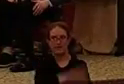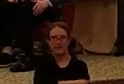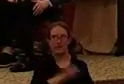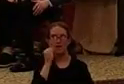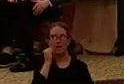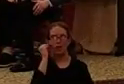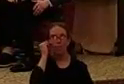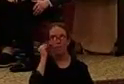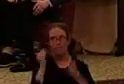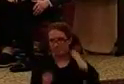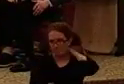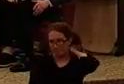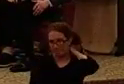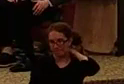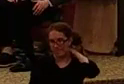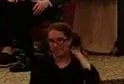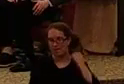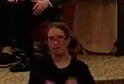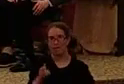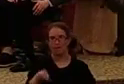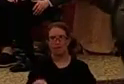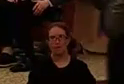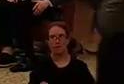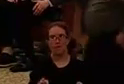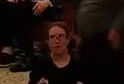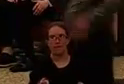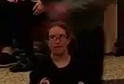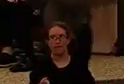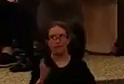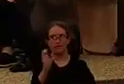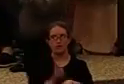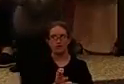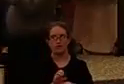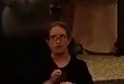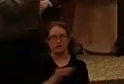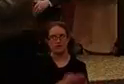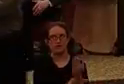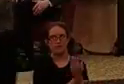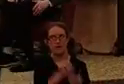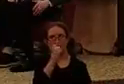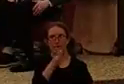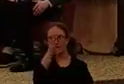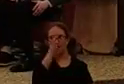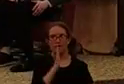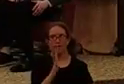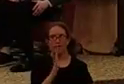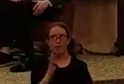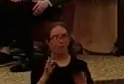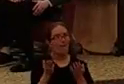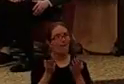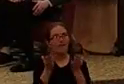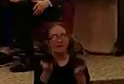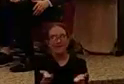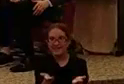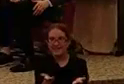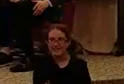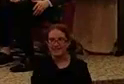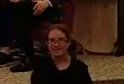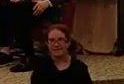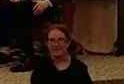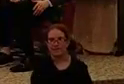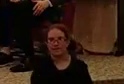house. He said, I'm on my way to Sunday school this morning. And I'm just asking God, God, when are you going to give me the Holy Ghost?